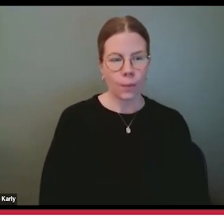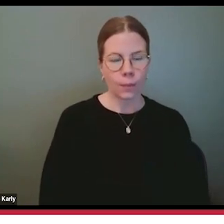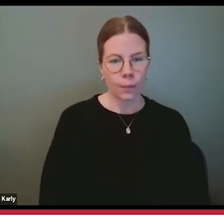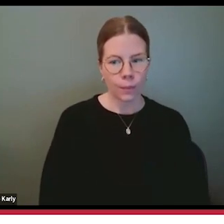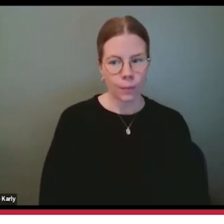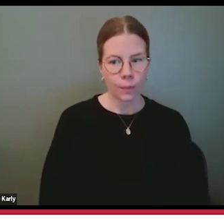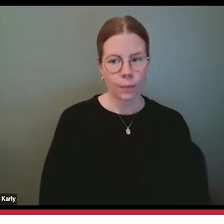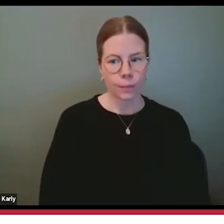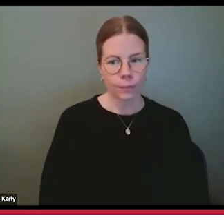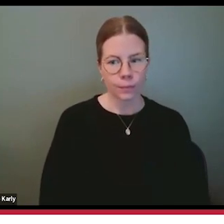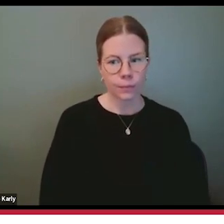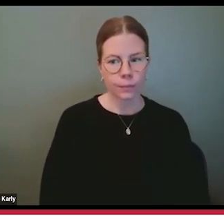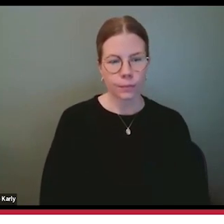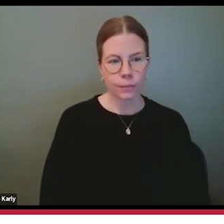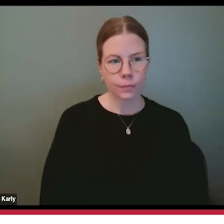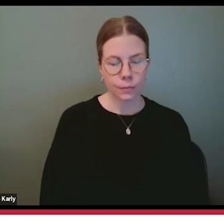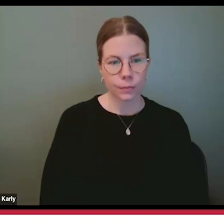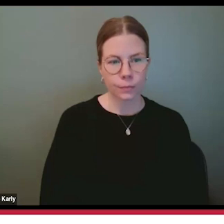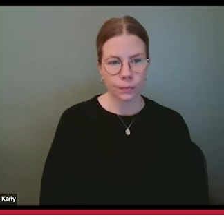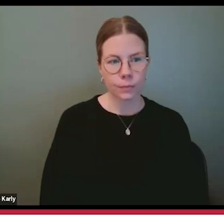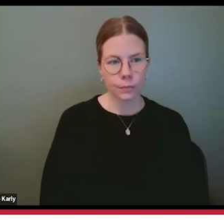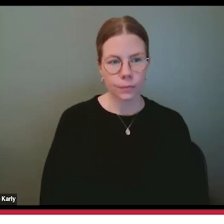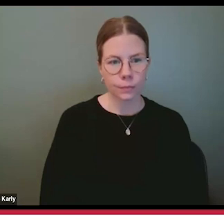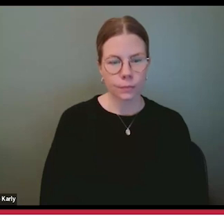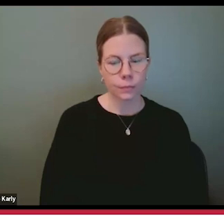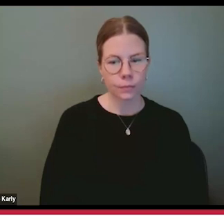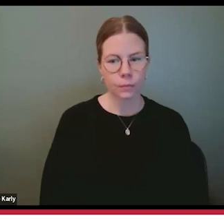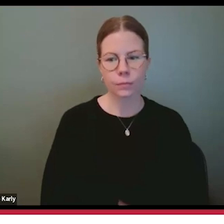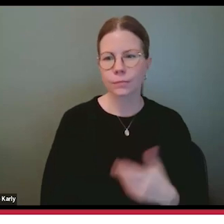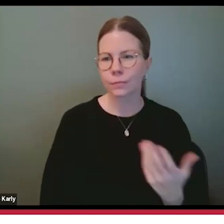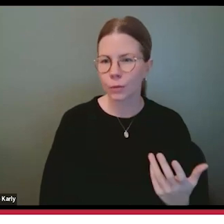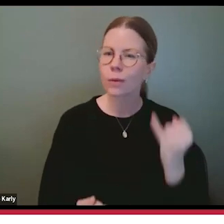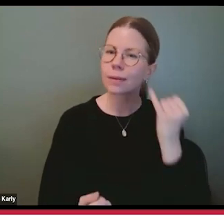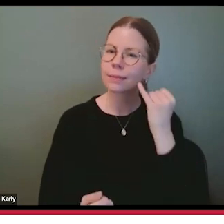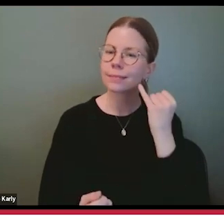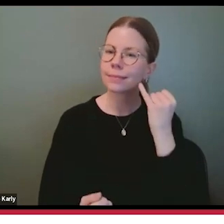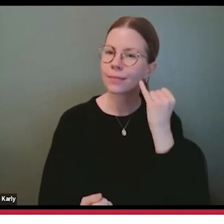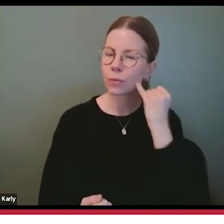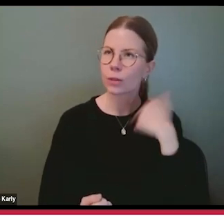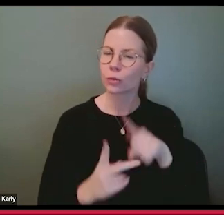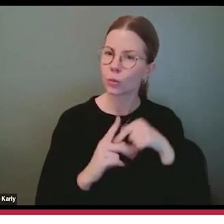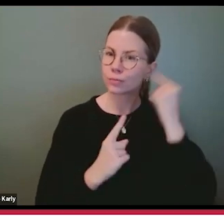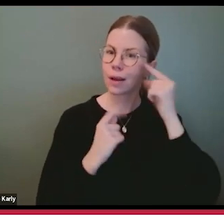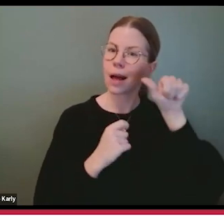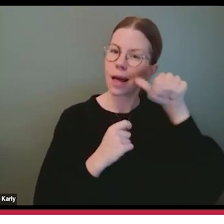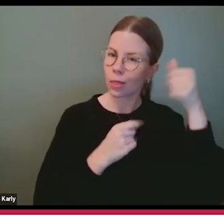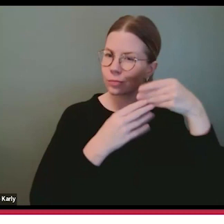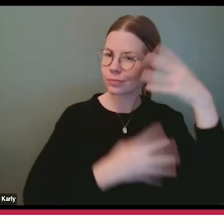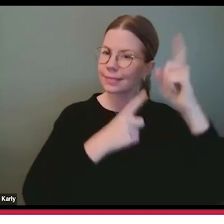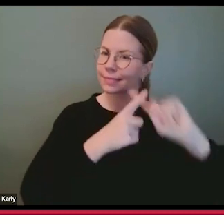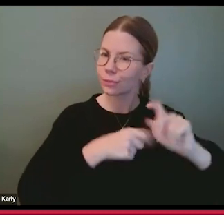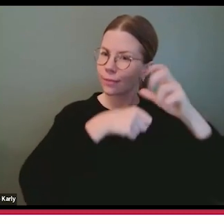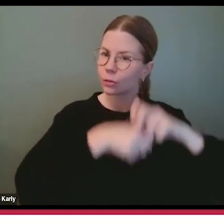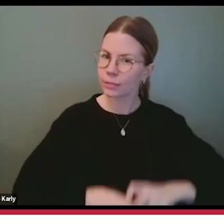If we zoom out now to think about other viruses, and the first three are what